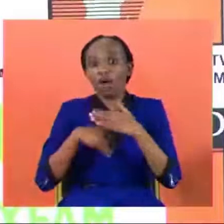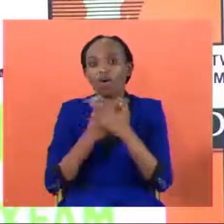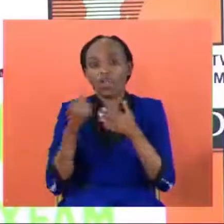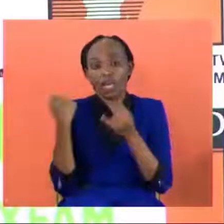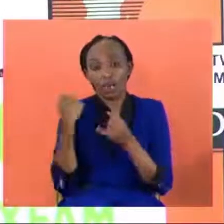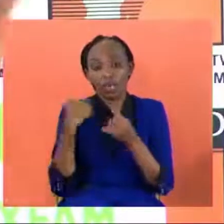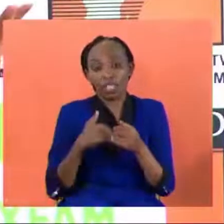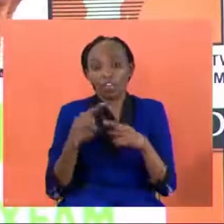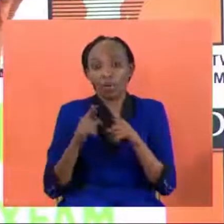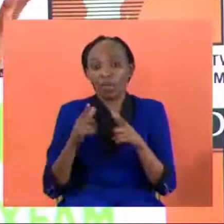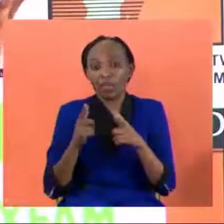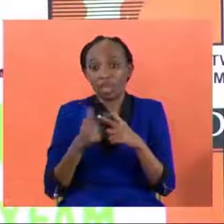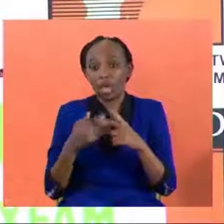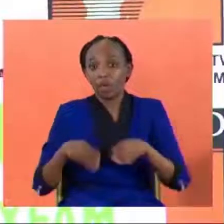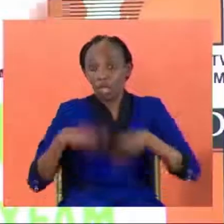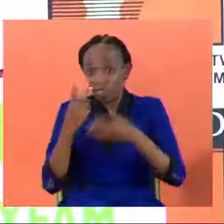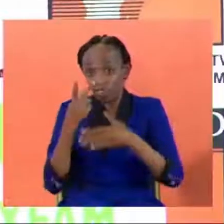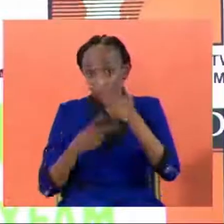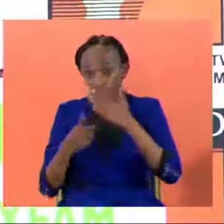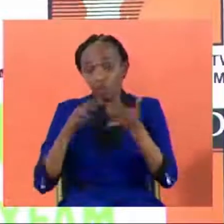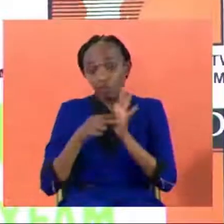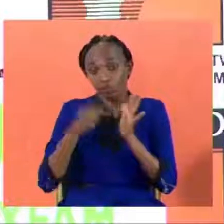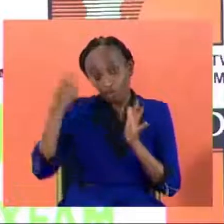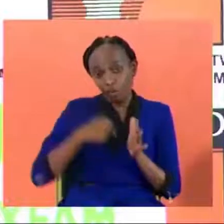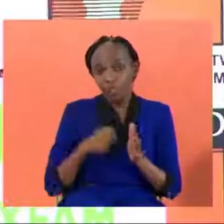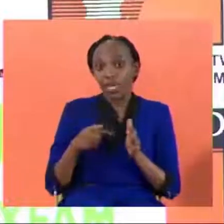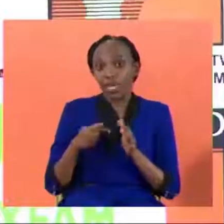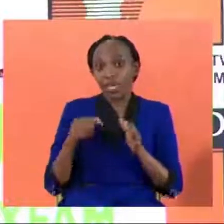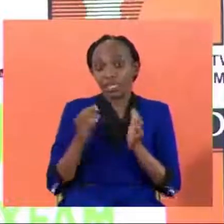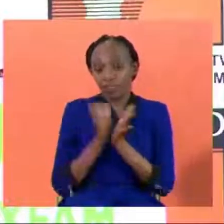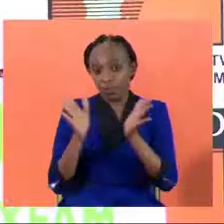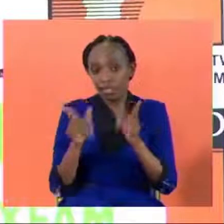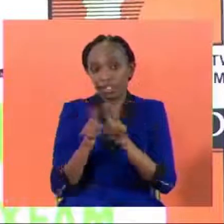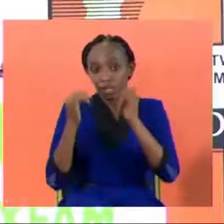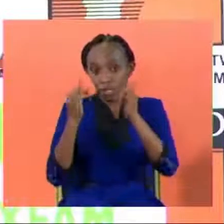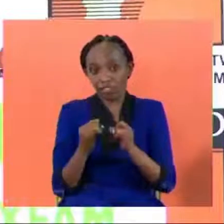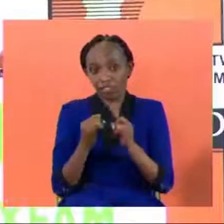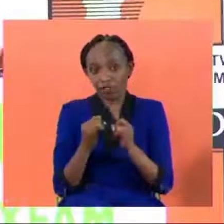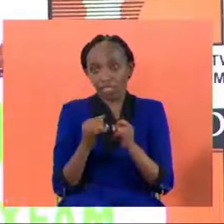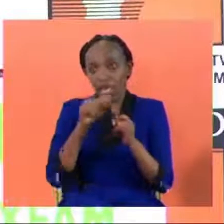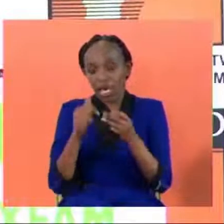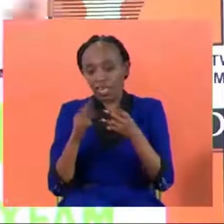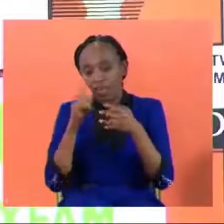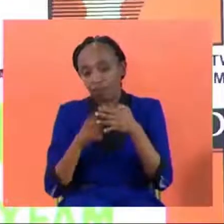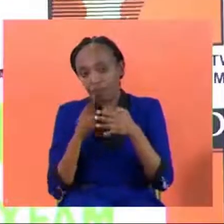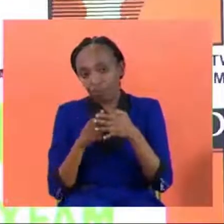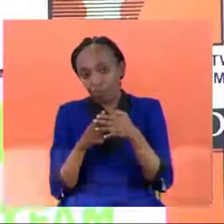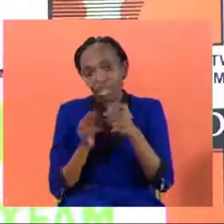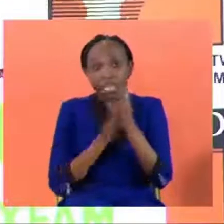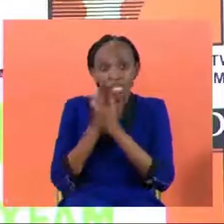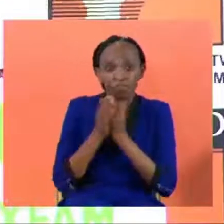then give me perspective on what this actually means for me as a citizen, as an individual. Another one is, inspire